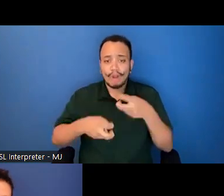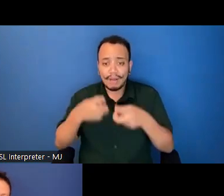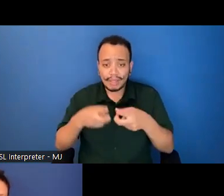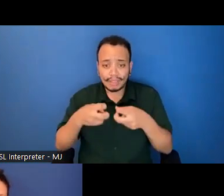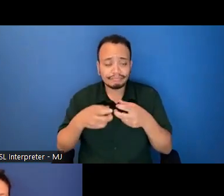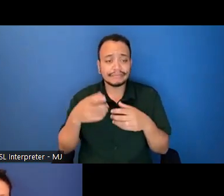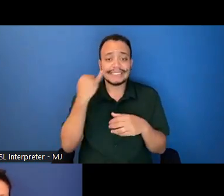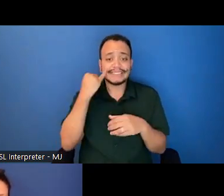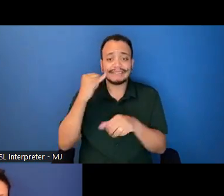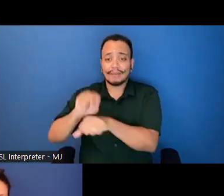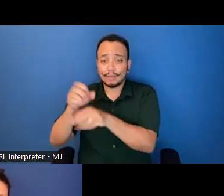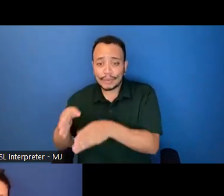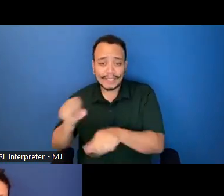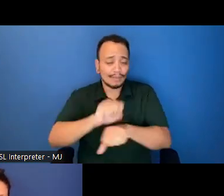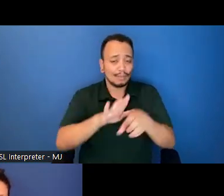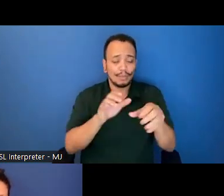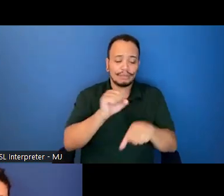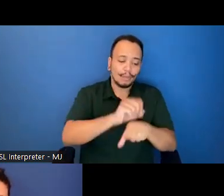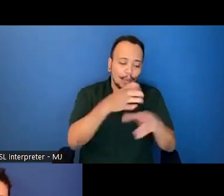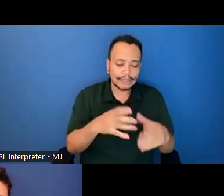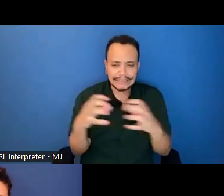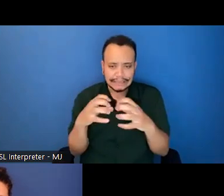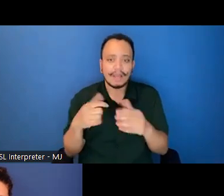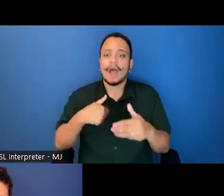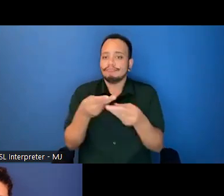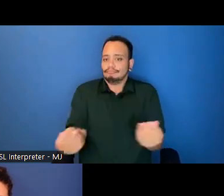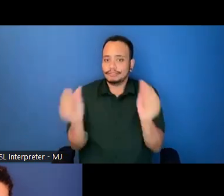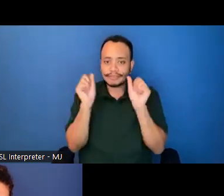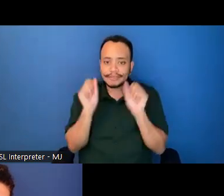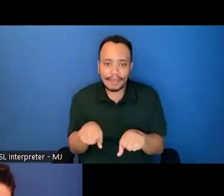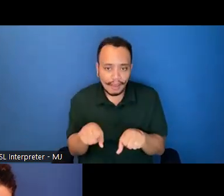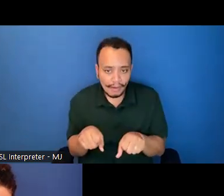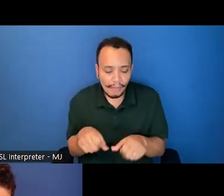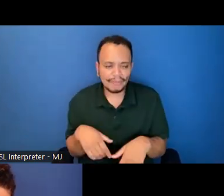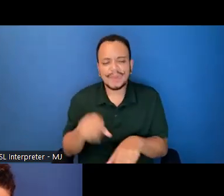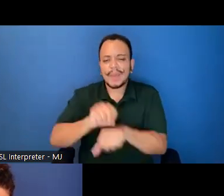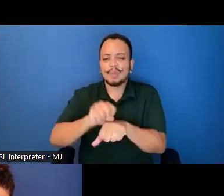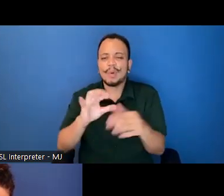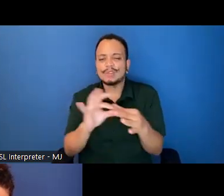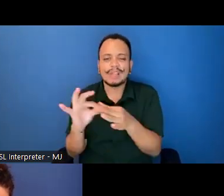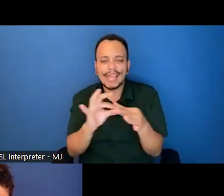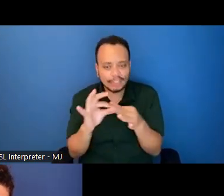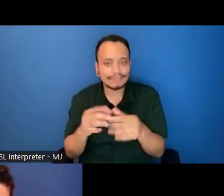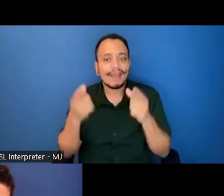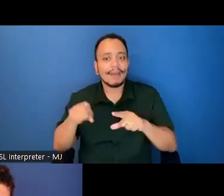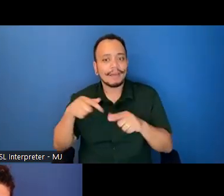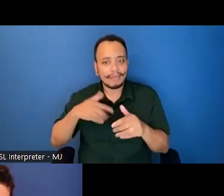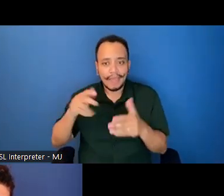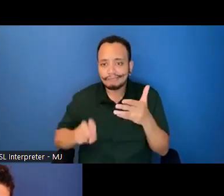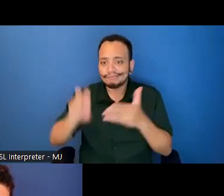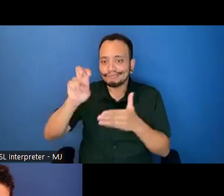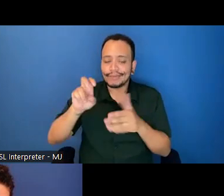after a few years of demonstrating those skills, I was promoted to employee relations manager.